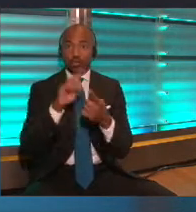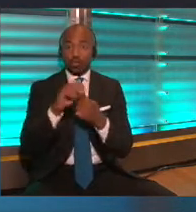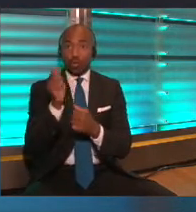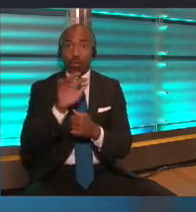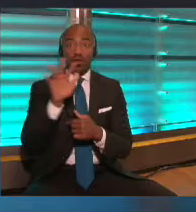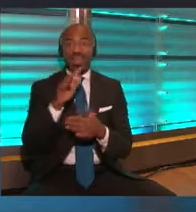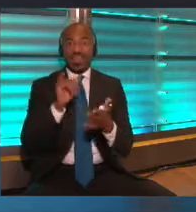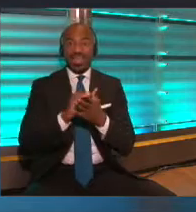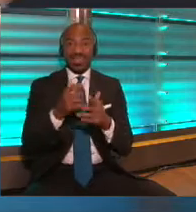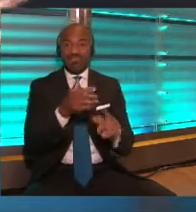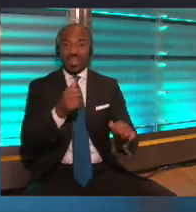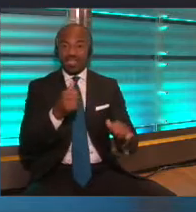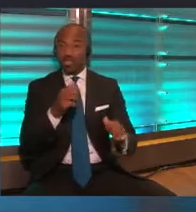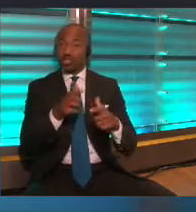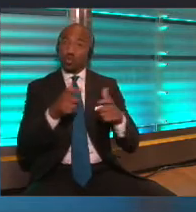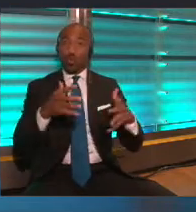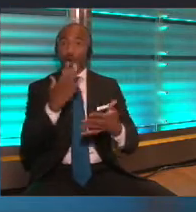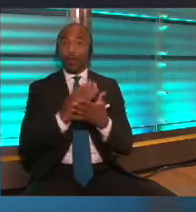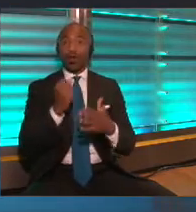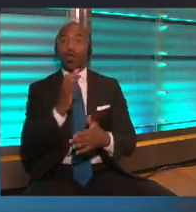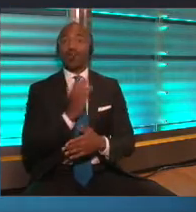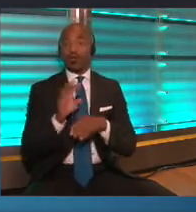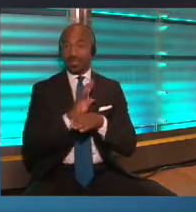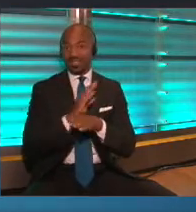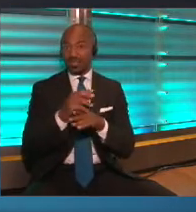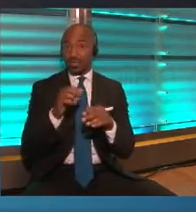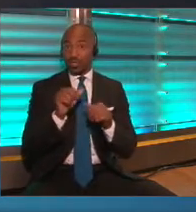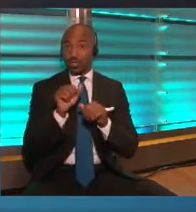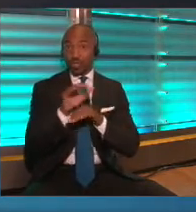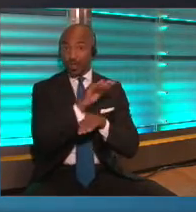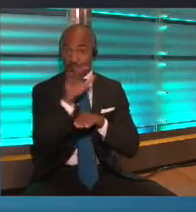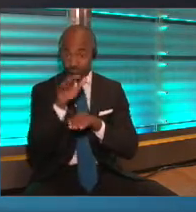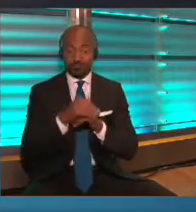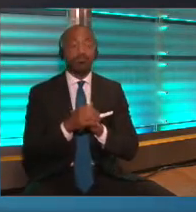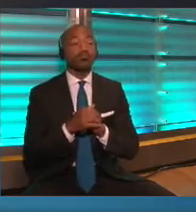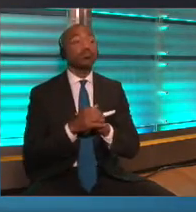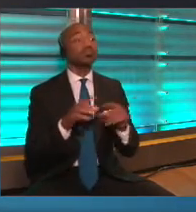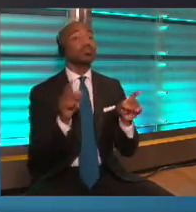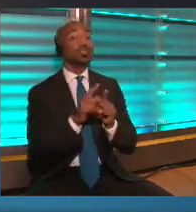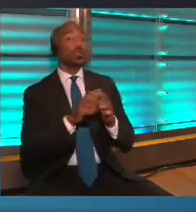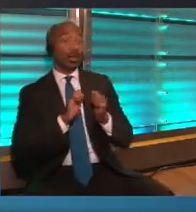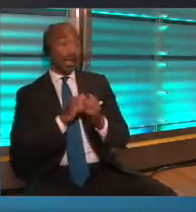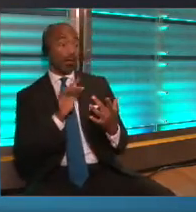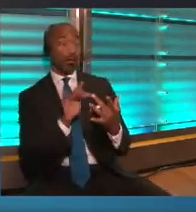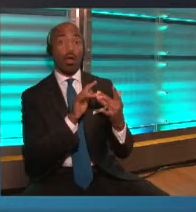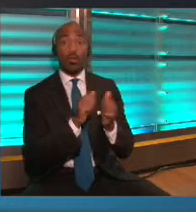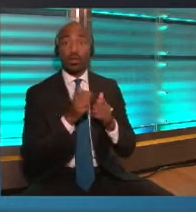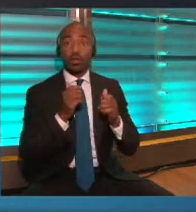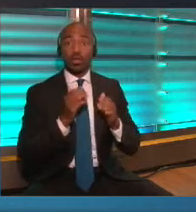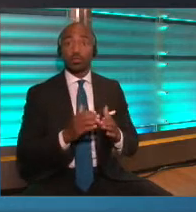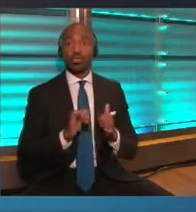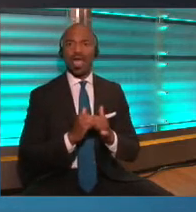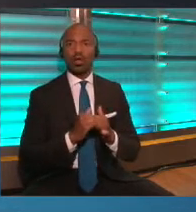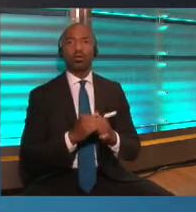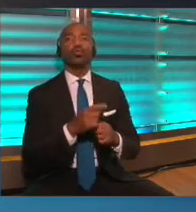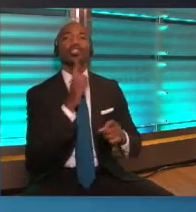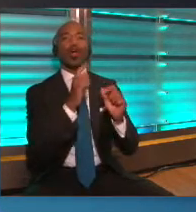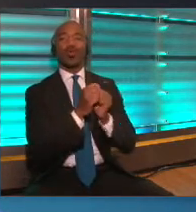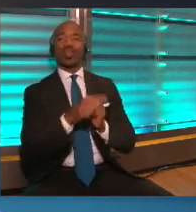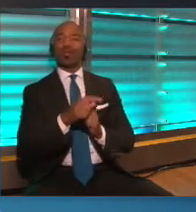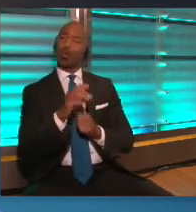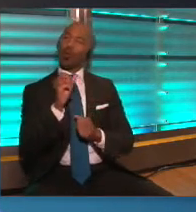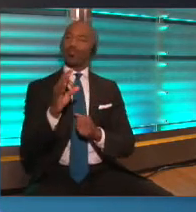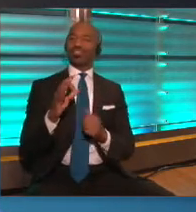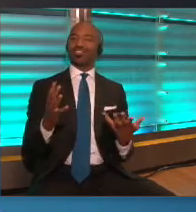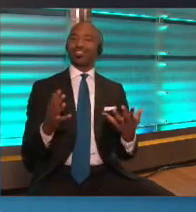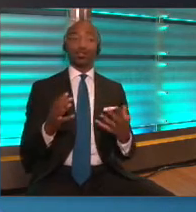business. Another way we connect with our customers is the good old-fashioned way, by talking to them. And I think as